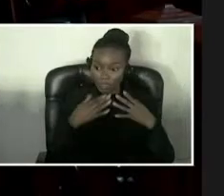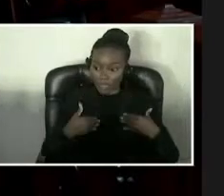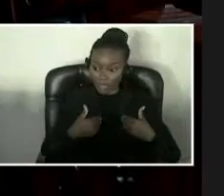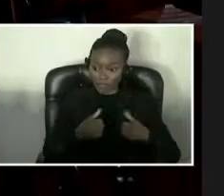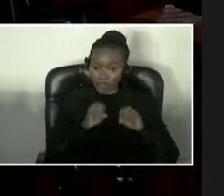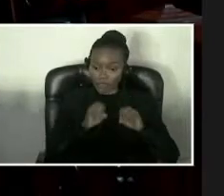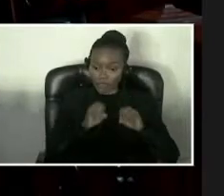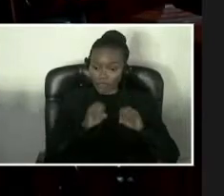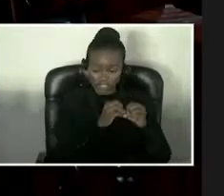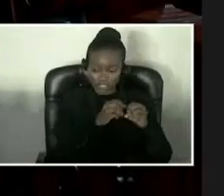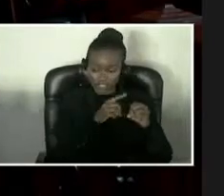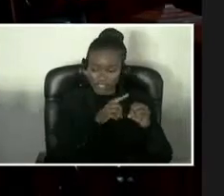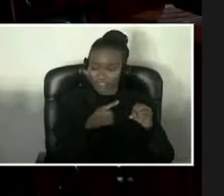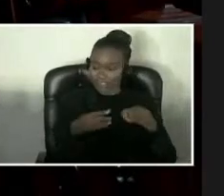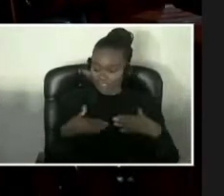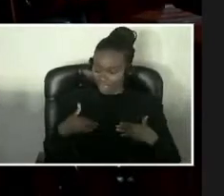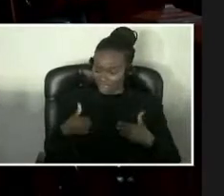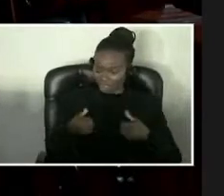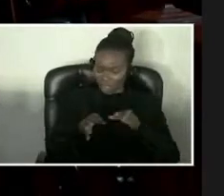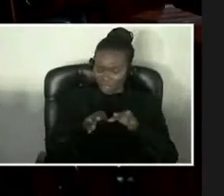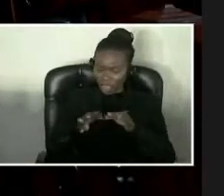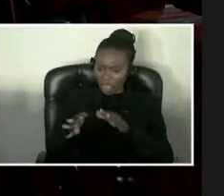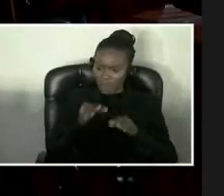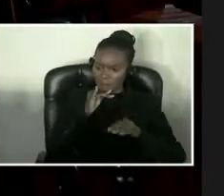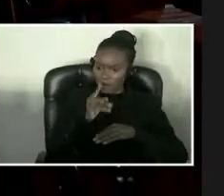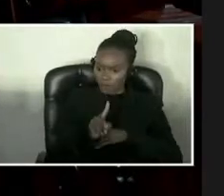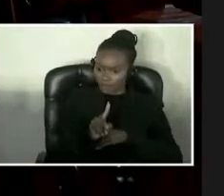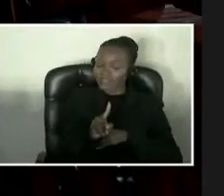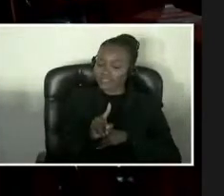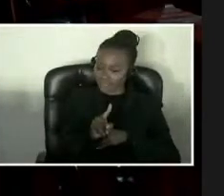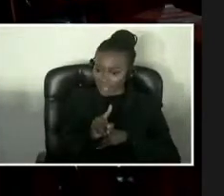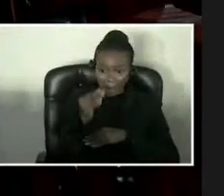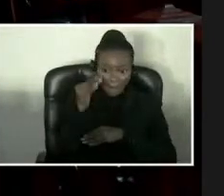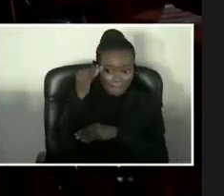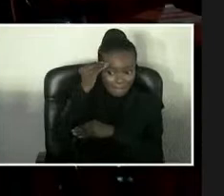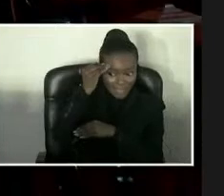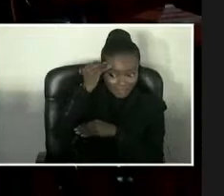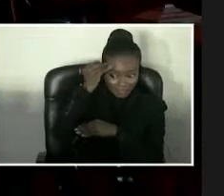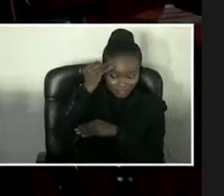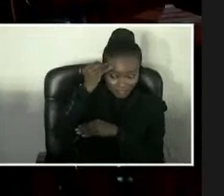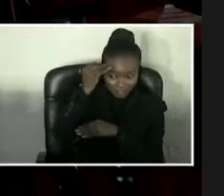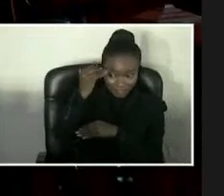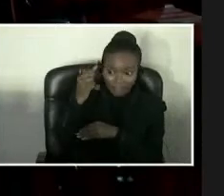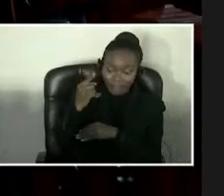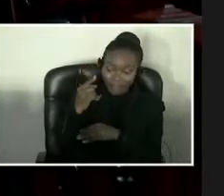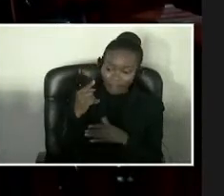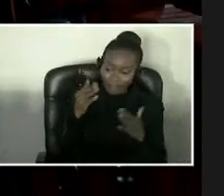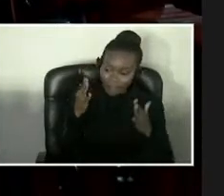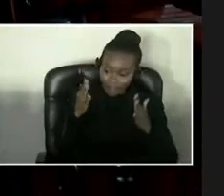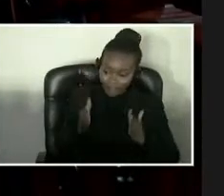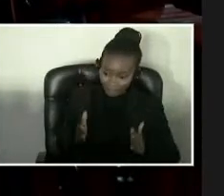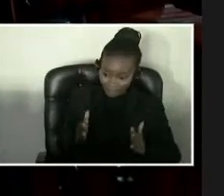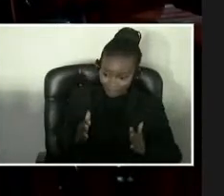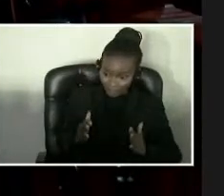health as a state of complete physical mental and social well-being and not merely the absence of disease